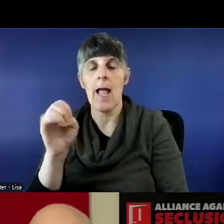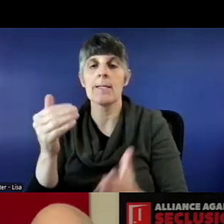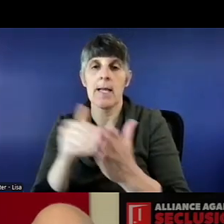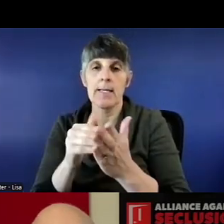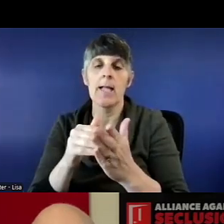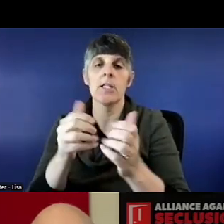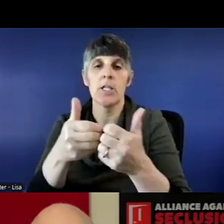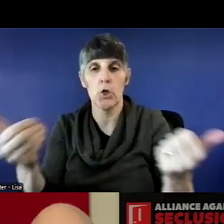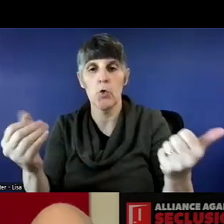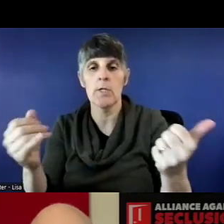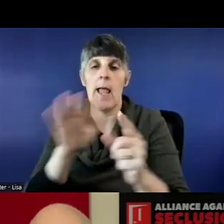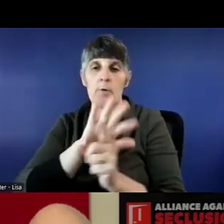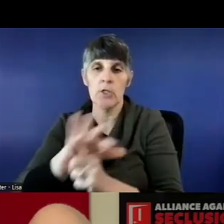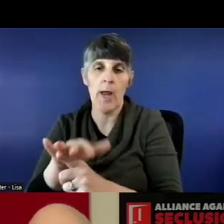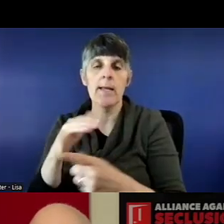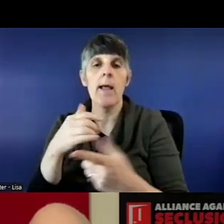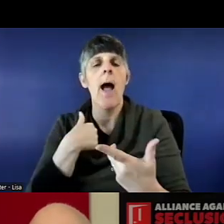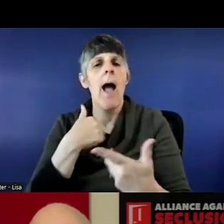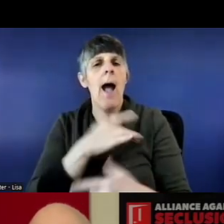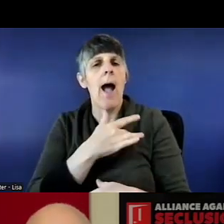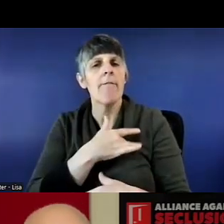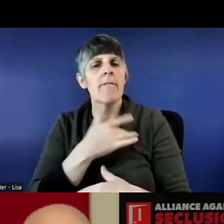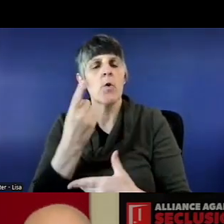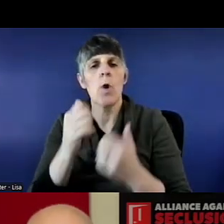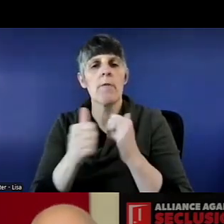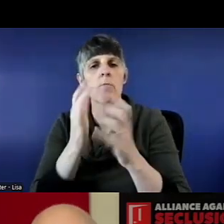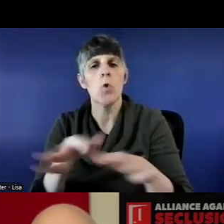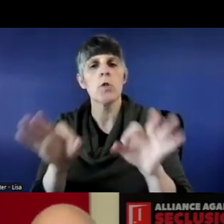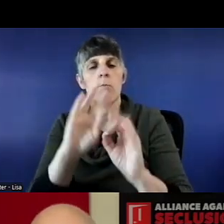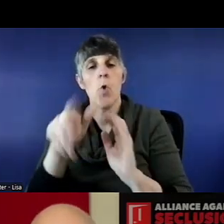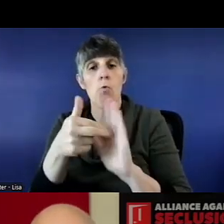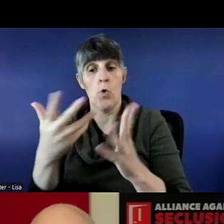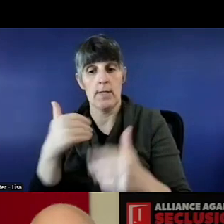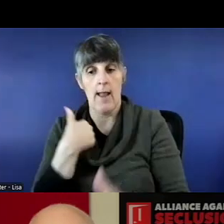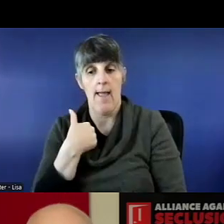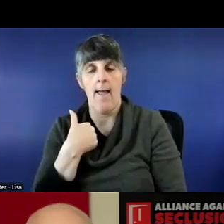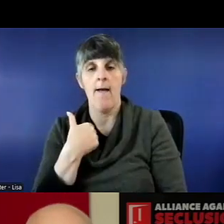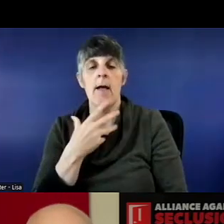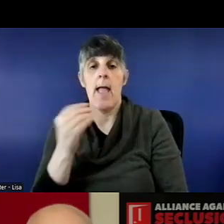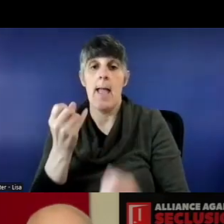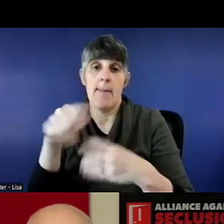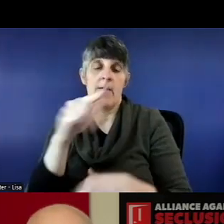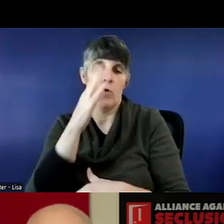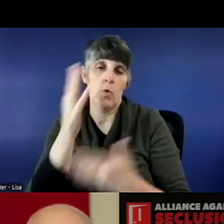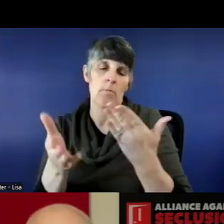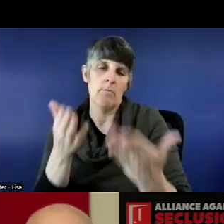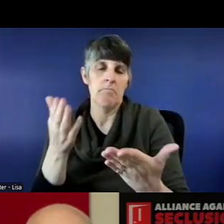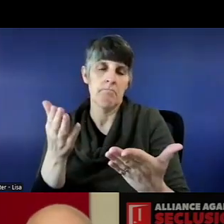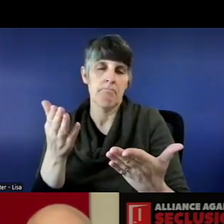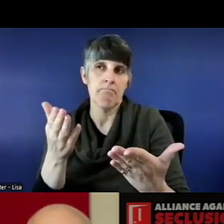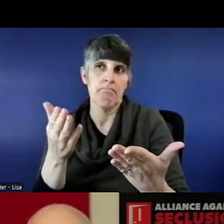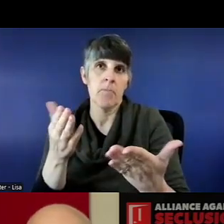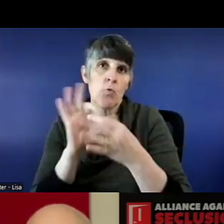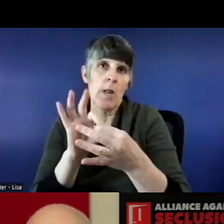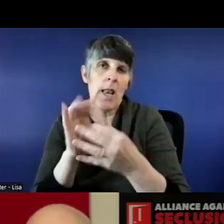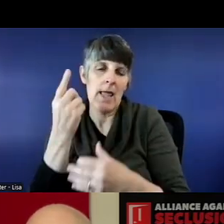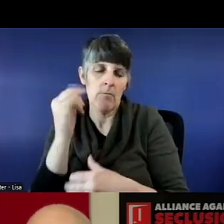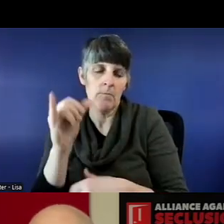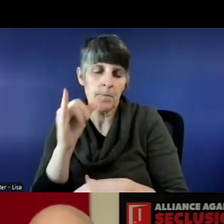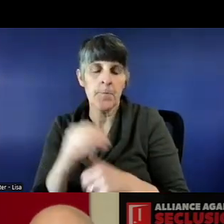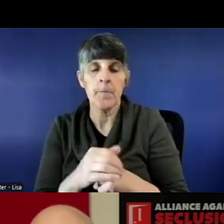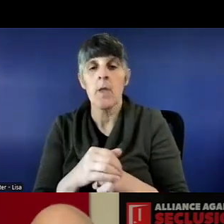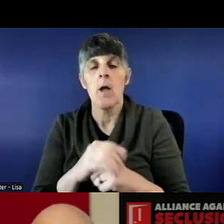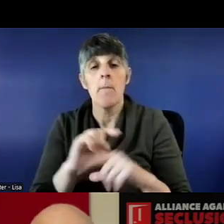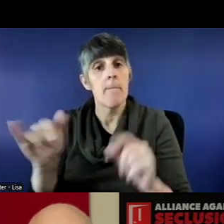Restraint. I think probably one of the most important roles that I have, and many of you will probably relate to this, but as